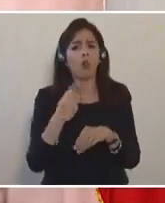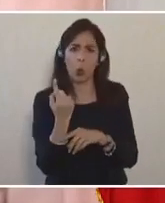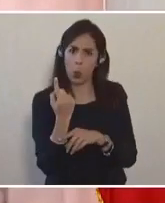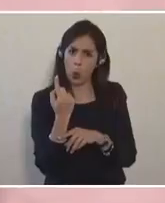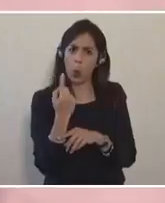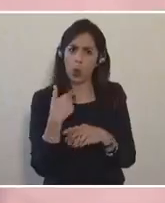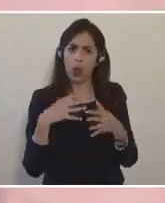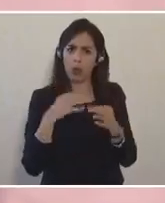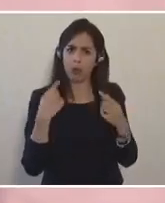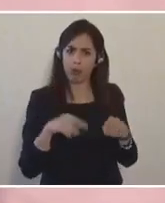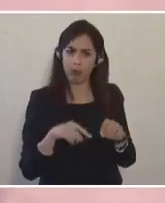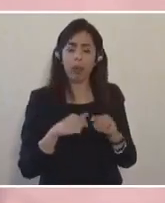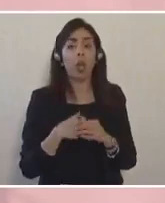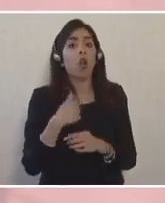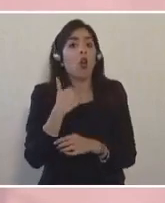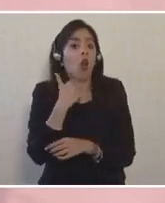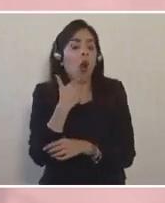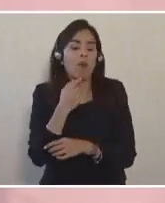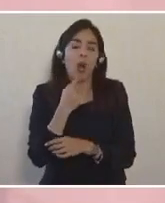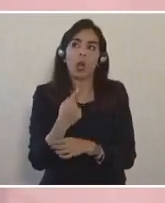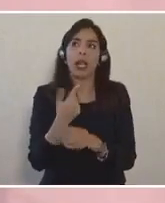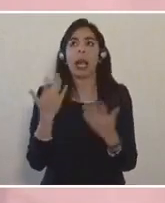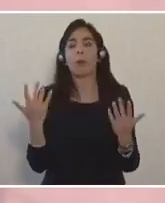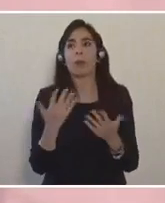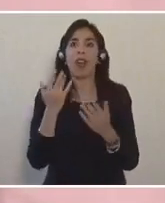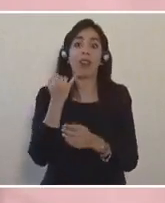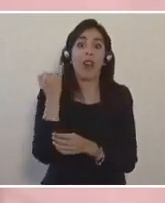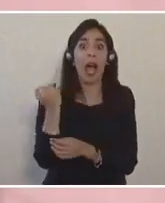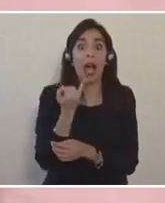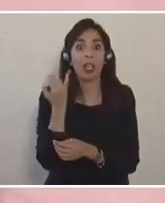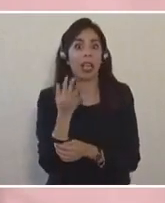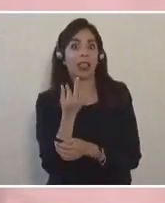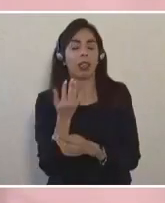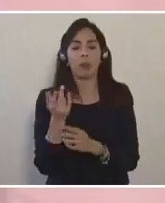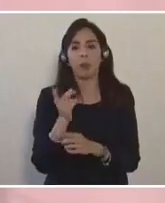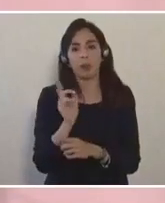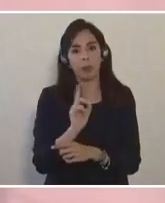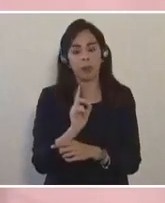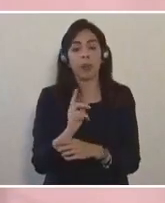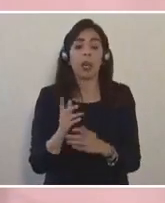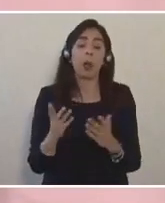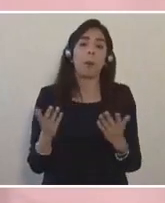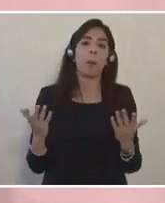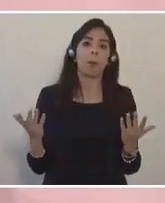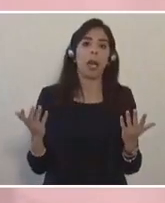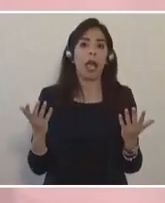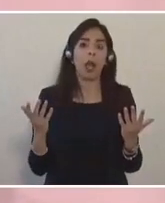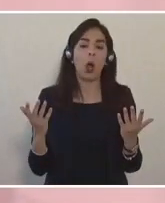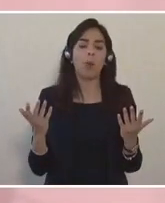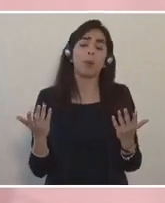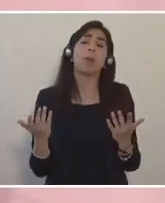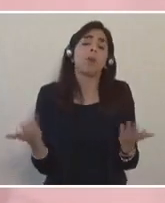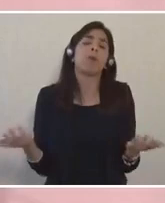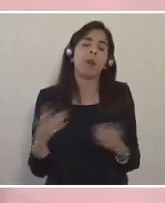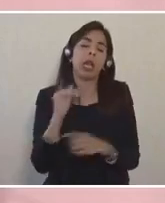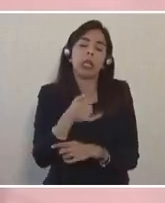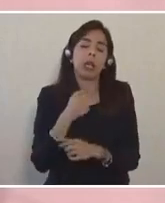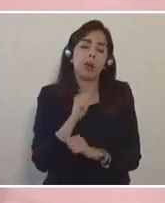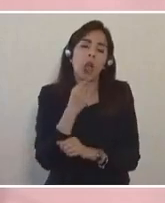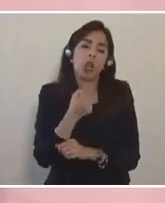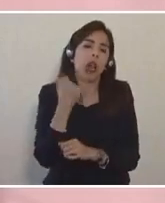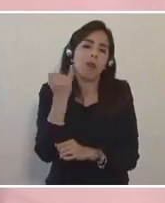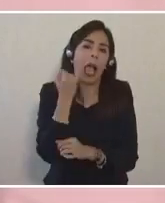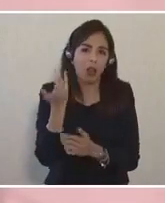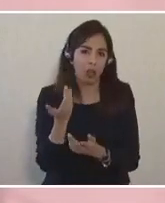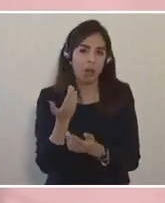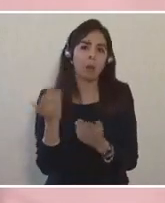in a sense, more, how should I say, more, well, easy. It's easier to do these